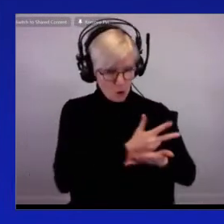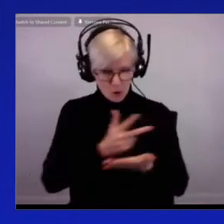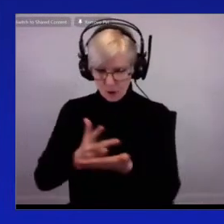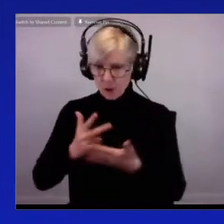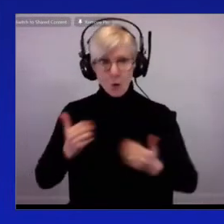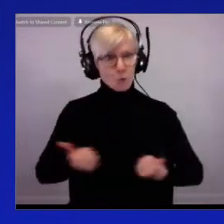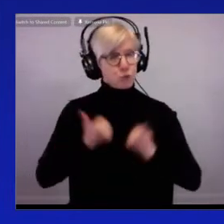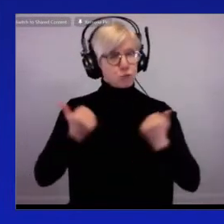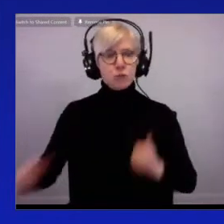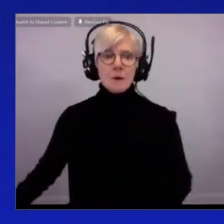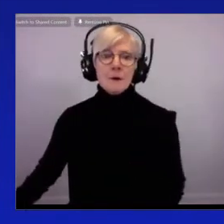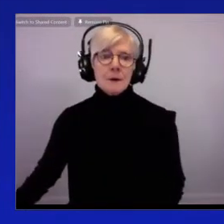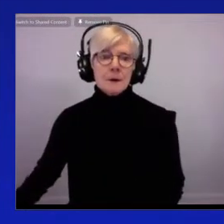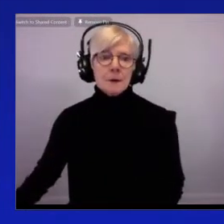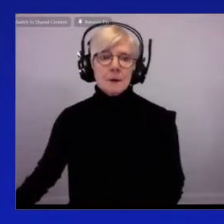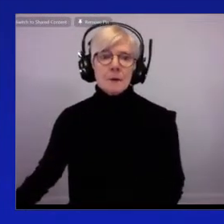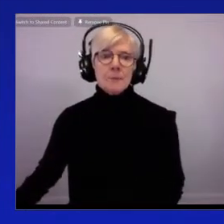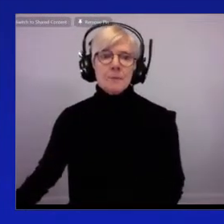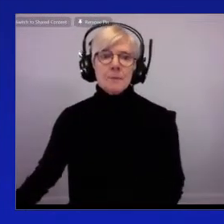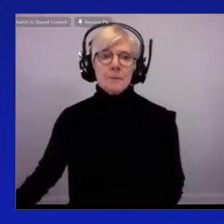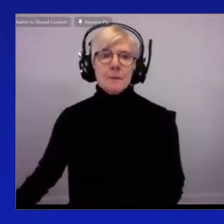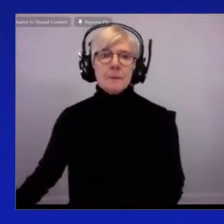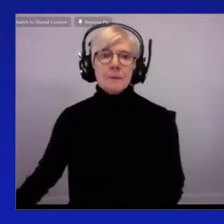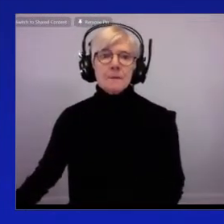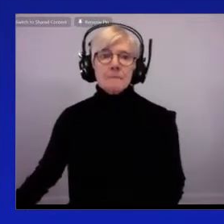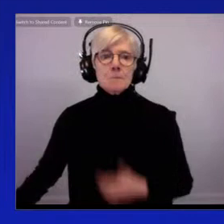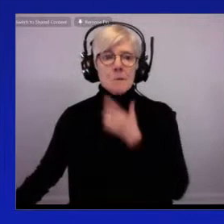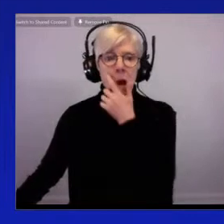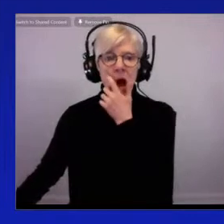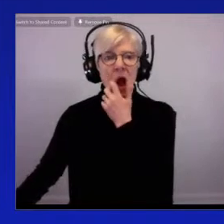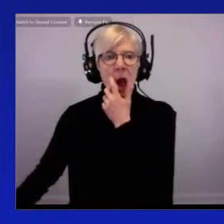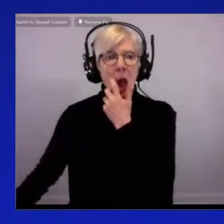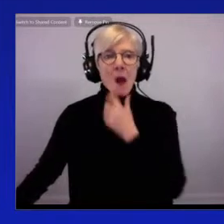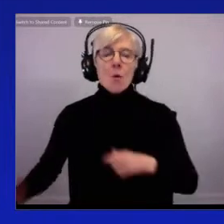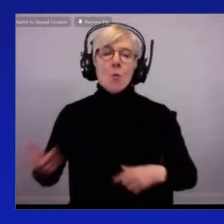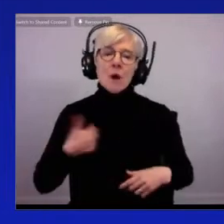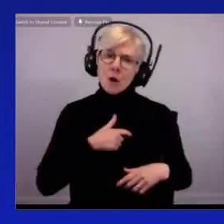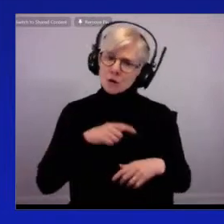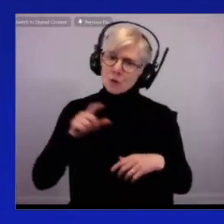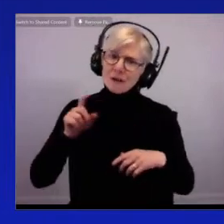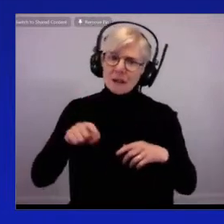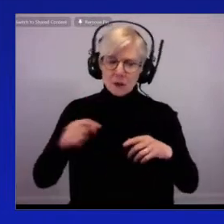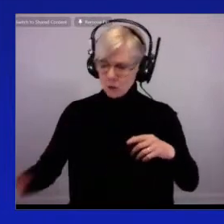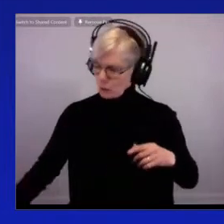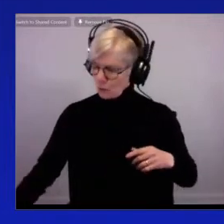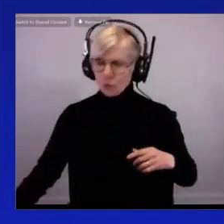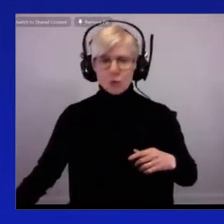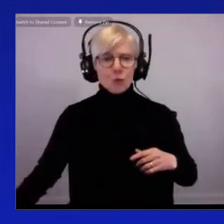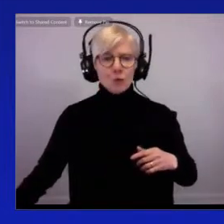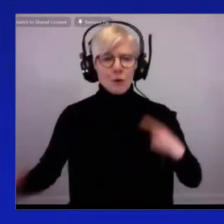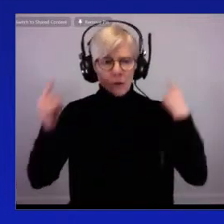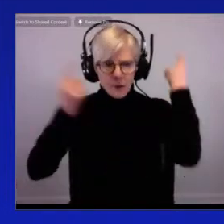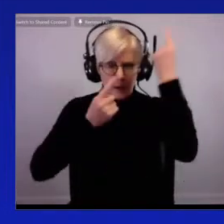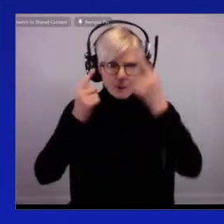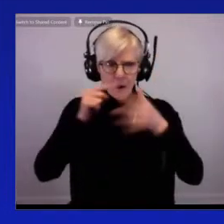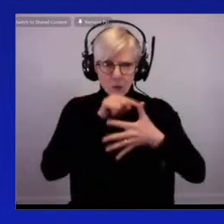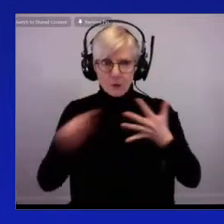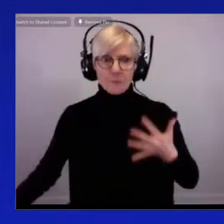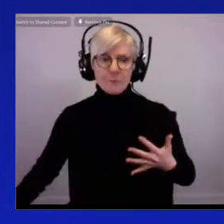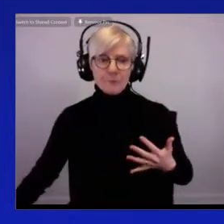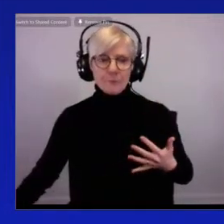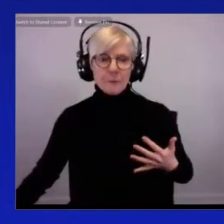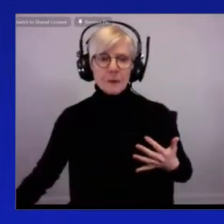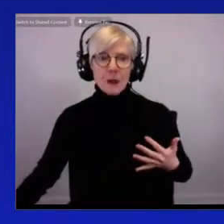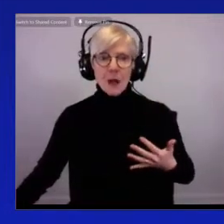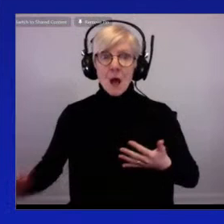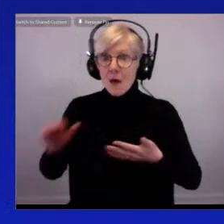please. As for the logistical considerations for our assets, there are also a number of things we need to keep top of mind, including the